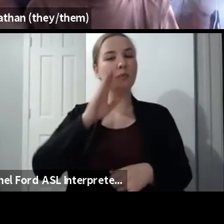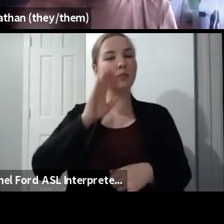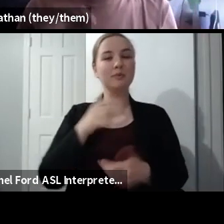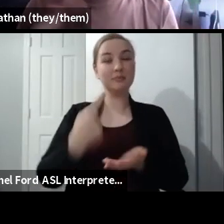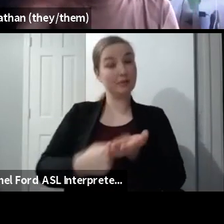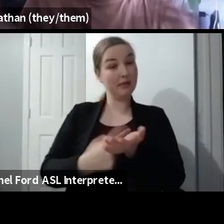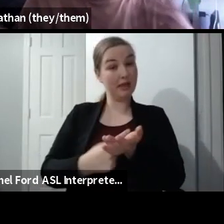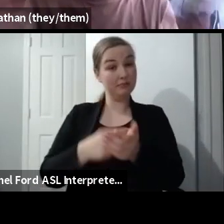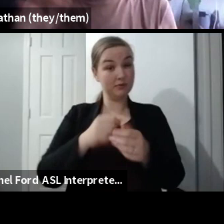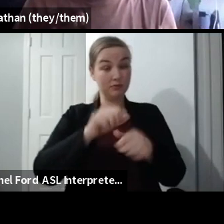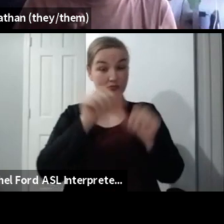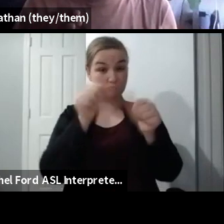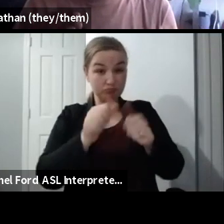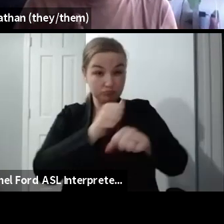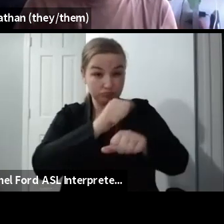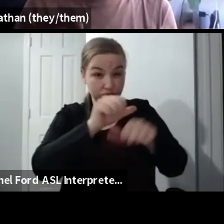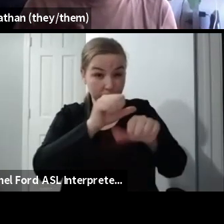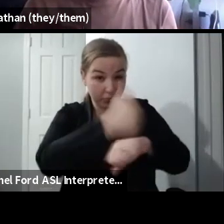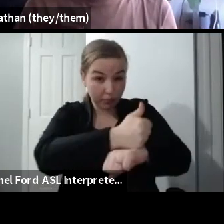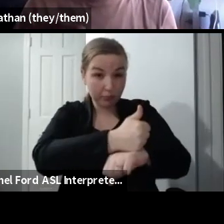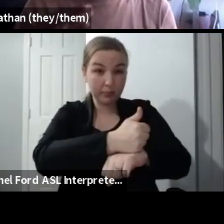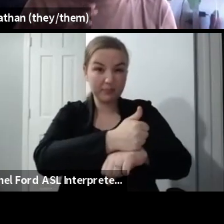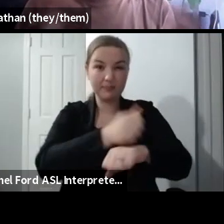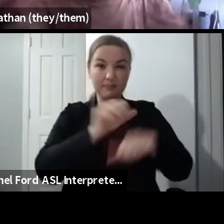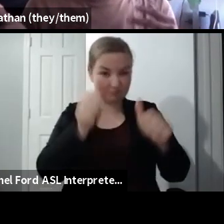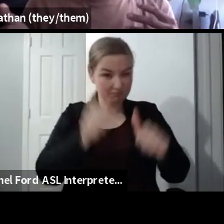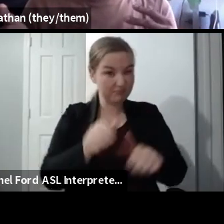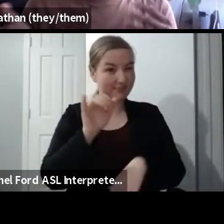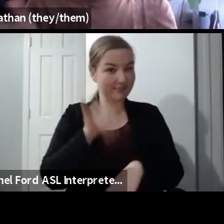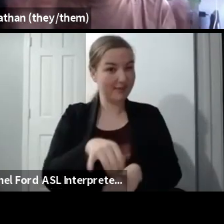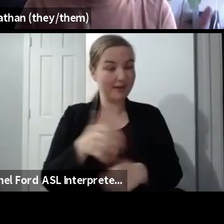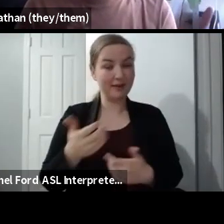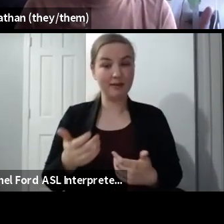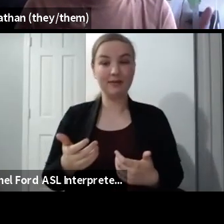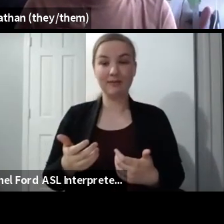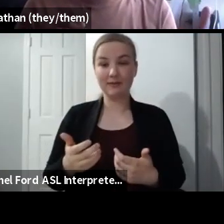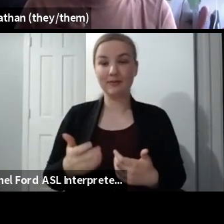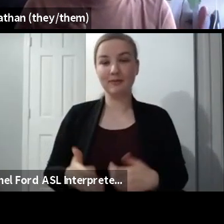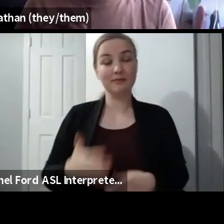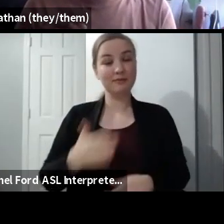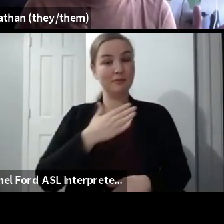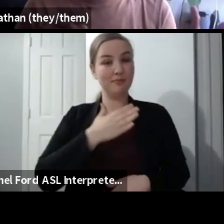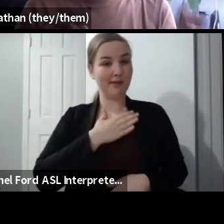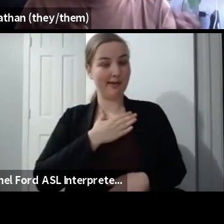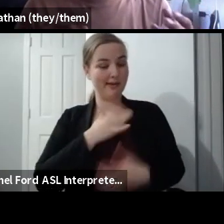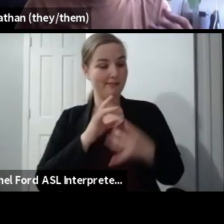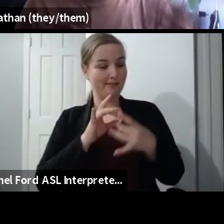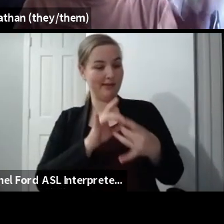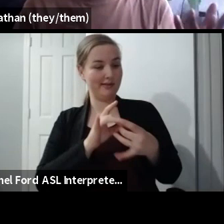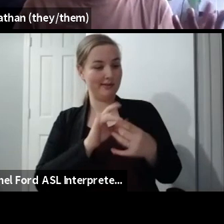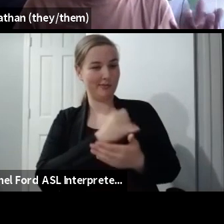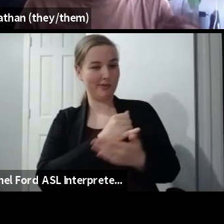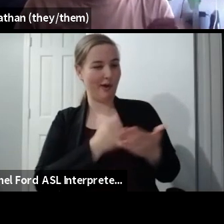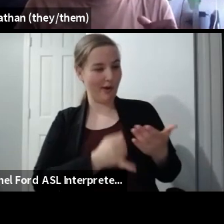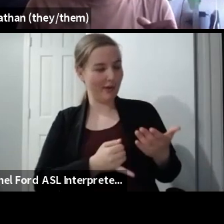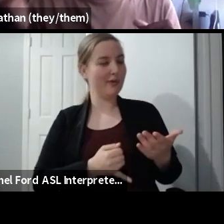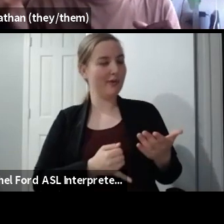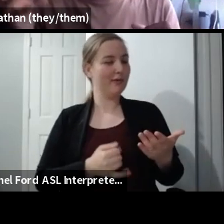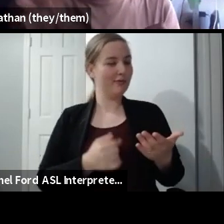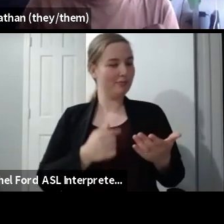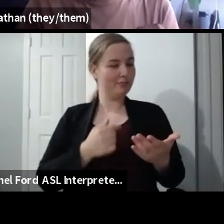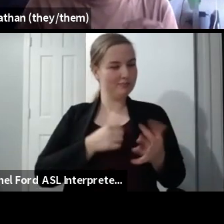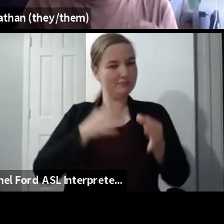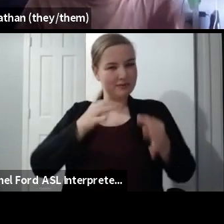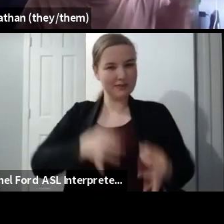keeping myself guessing too with what I'm making, like I have been very fugitive to my relationship to making art too. I'm like, I'm gonna make a dance, next I'm